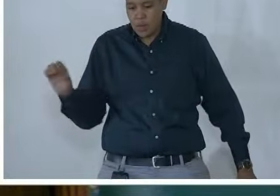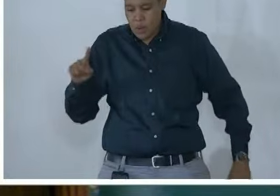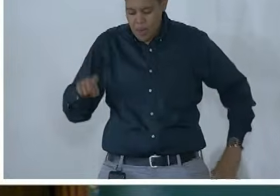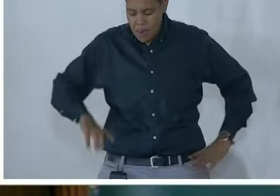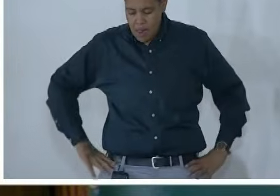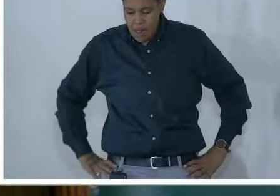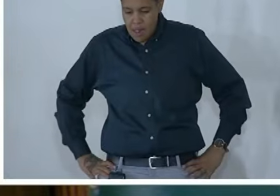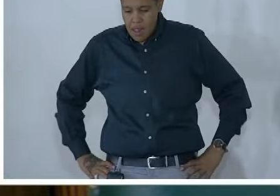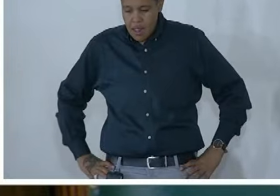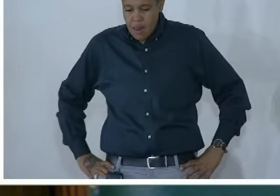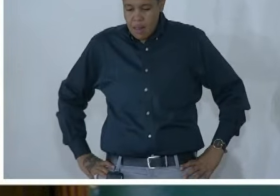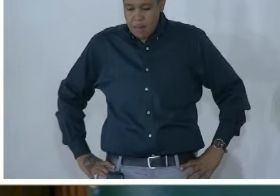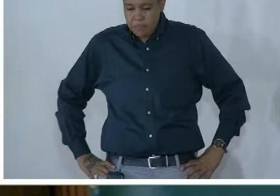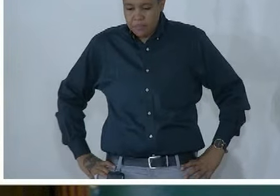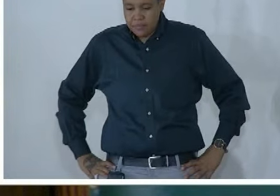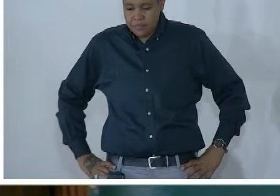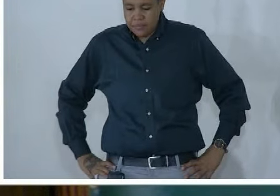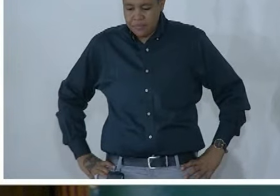Southeast.